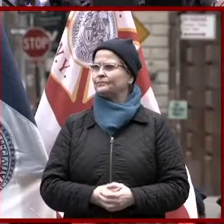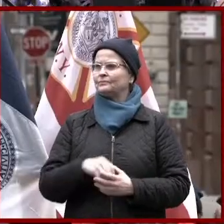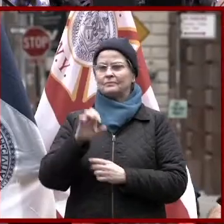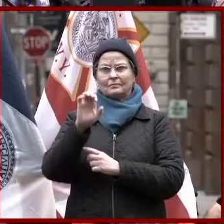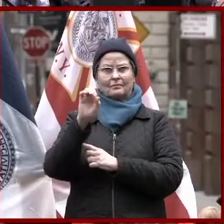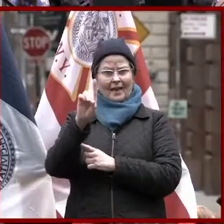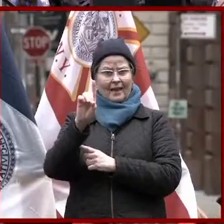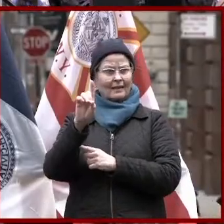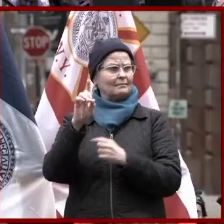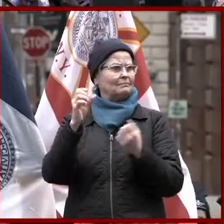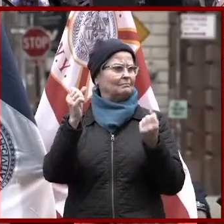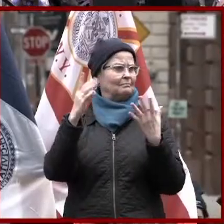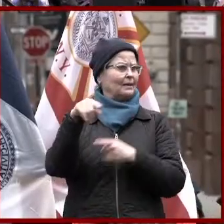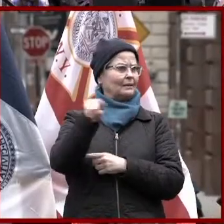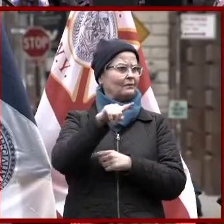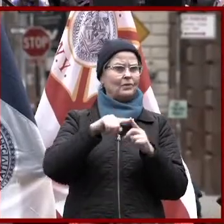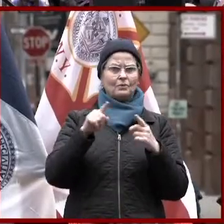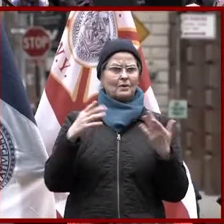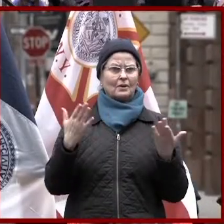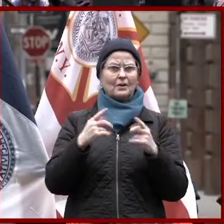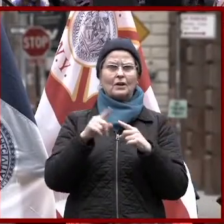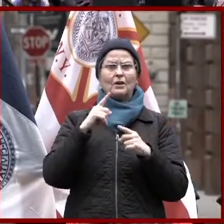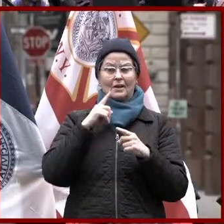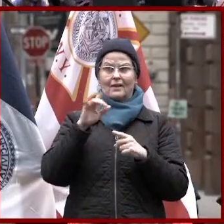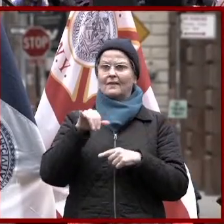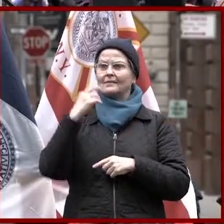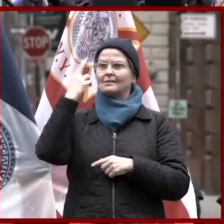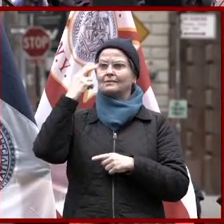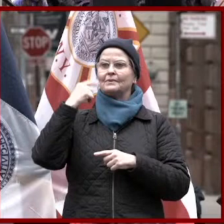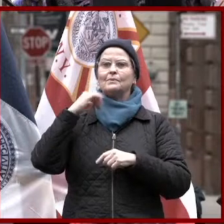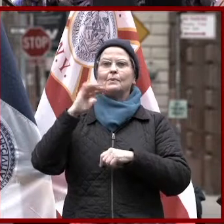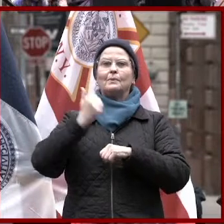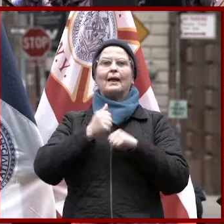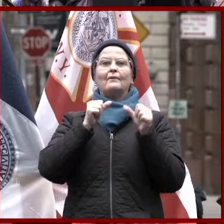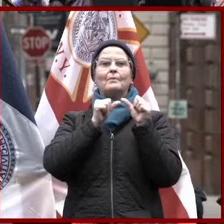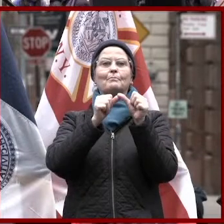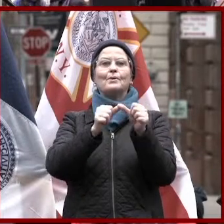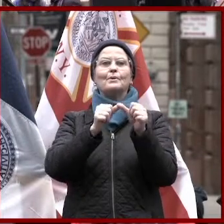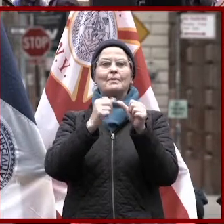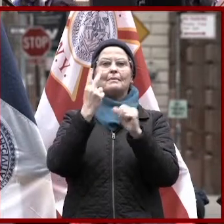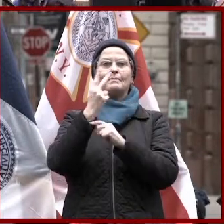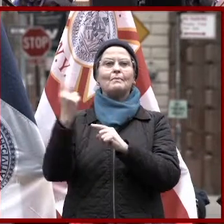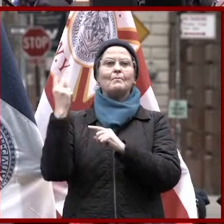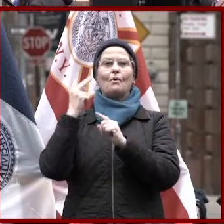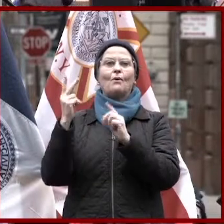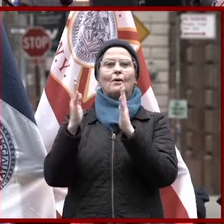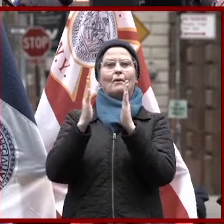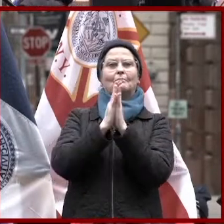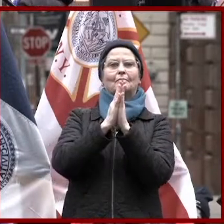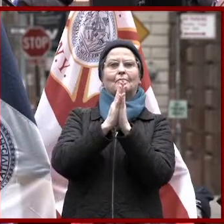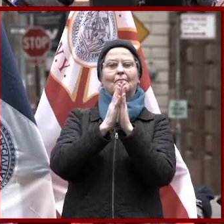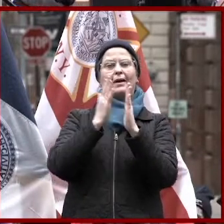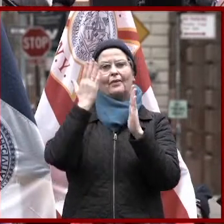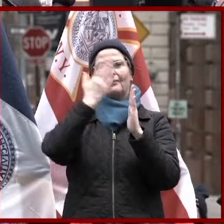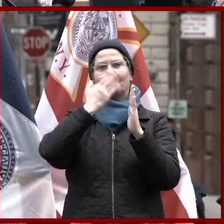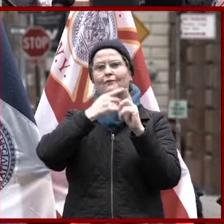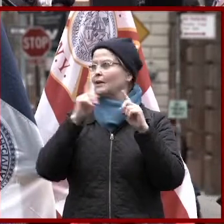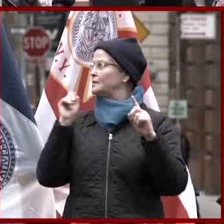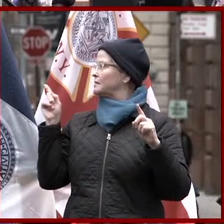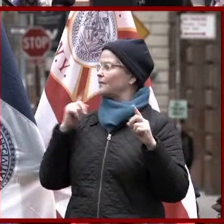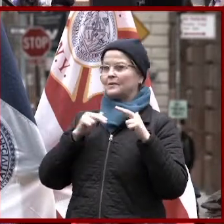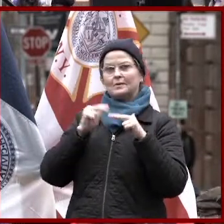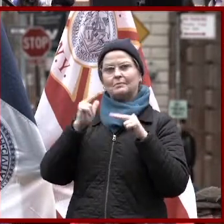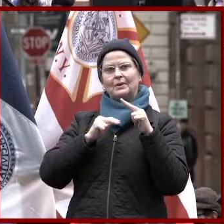Ed and many of you here today are the reason we will have a permanent memorial on this facade, in the building where the fire took place. You know, the tragedy is